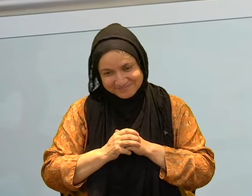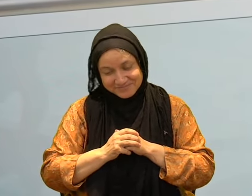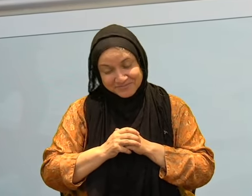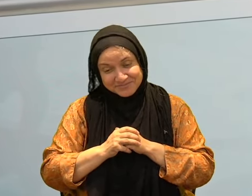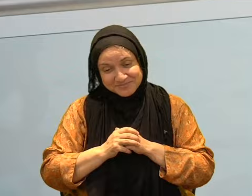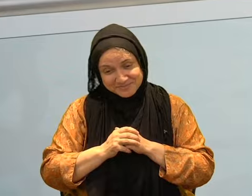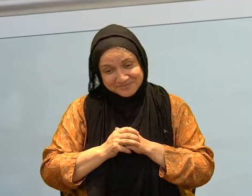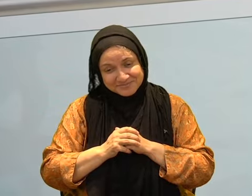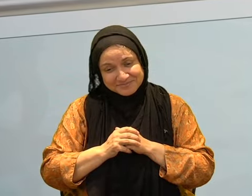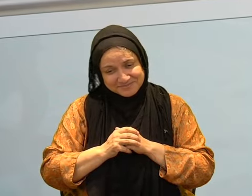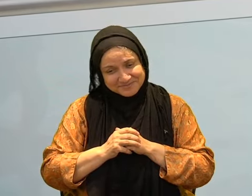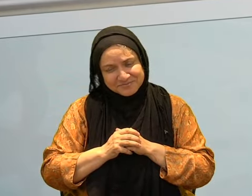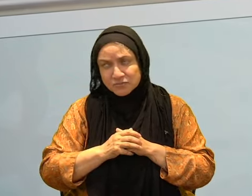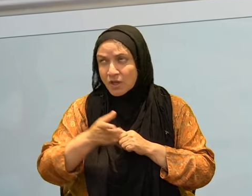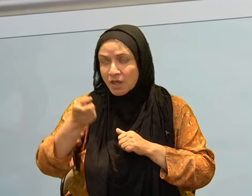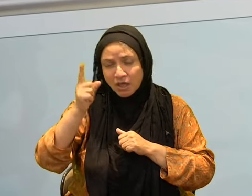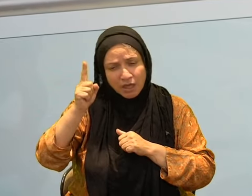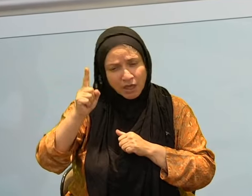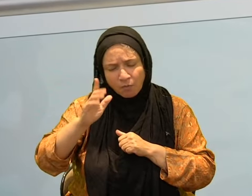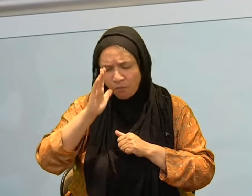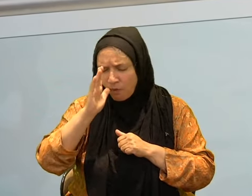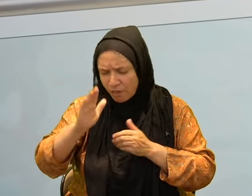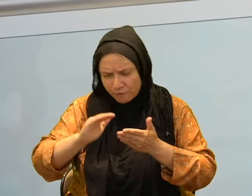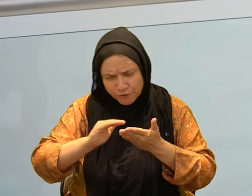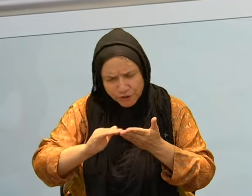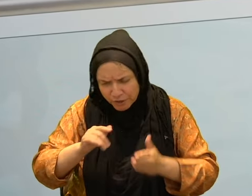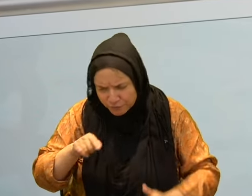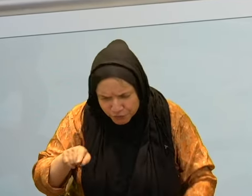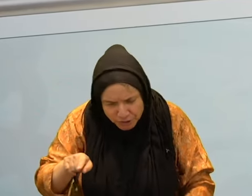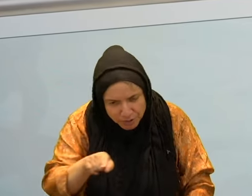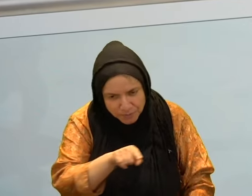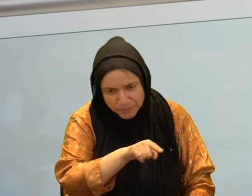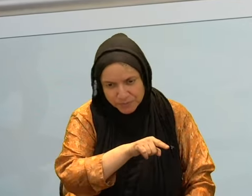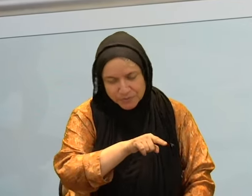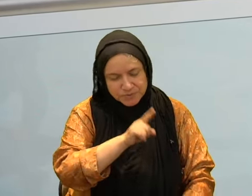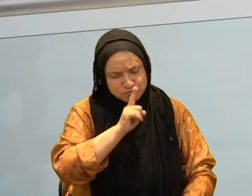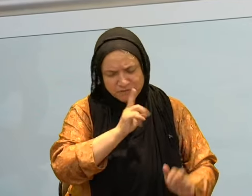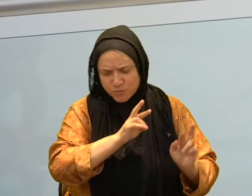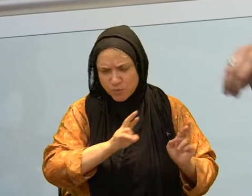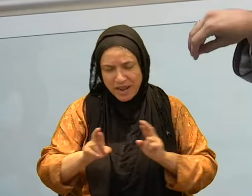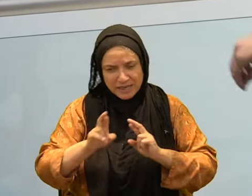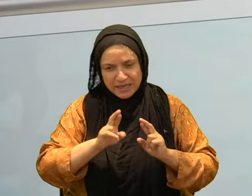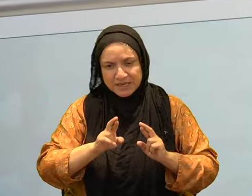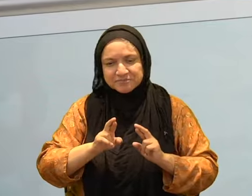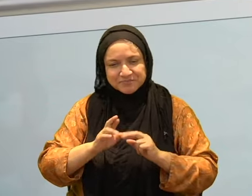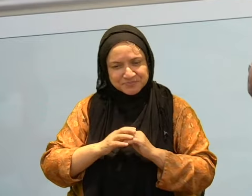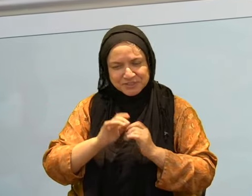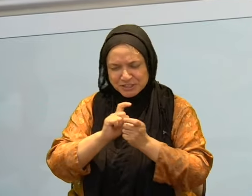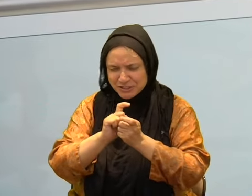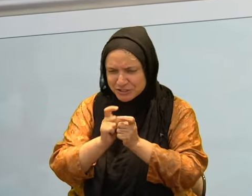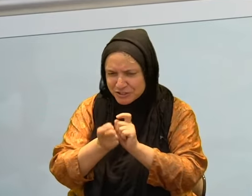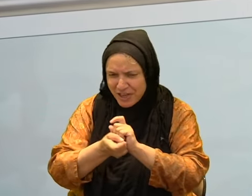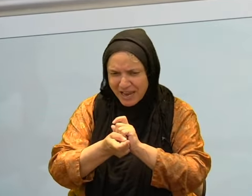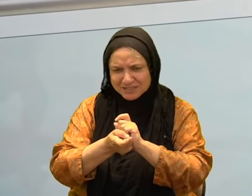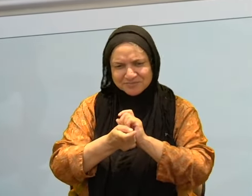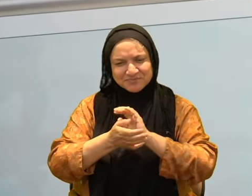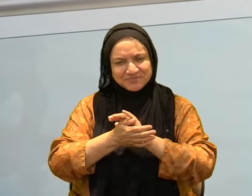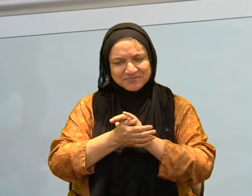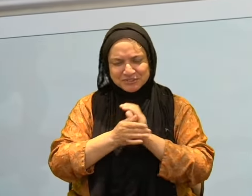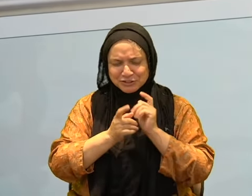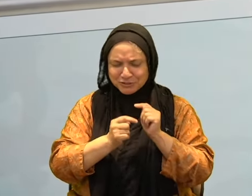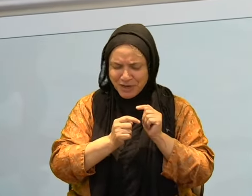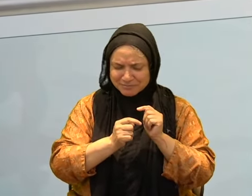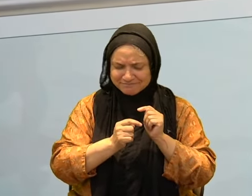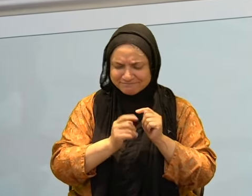Ya Allah, I'm going to change. Because once you remove yourself from that hima of Allah, then you make